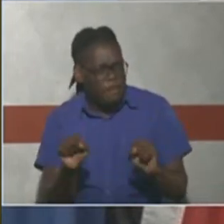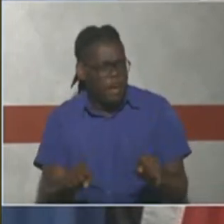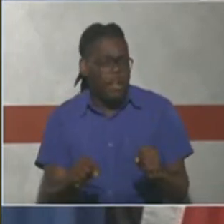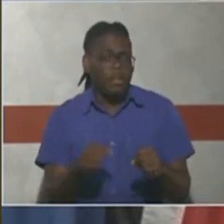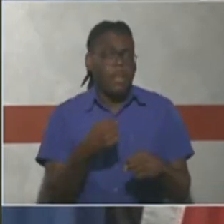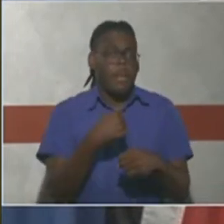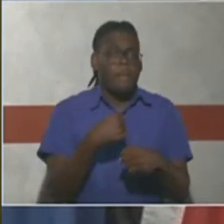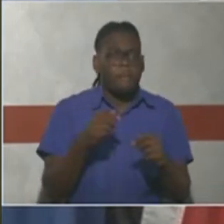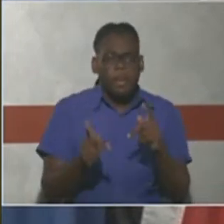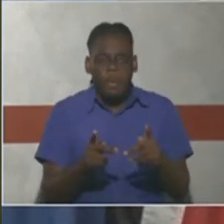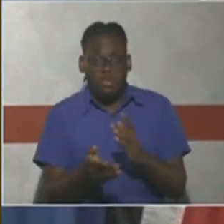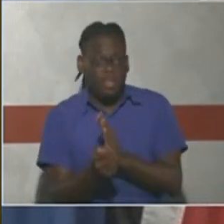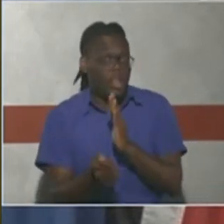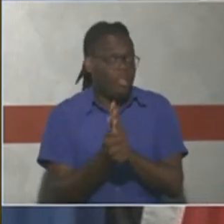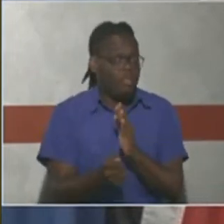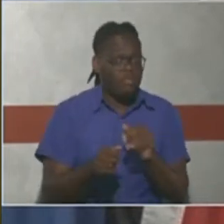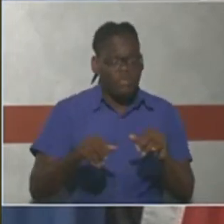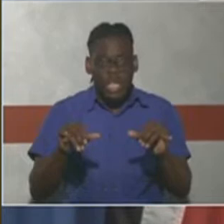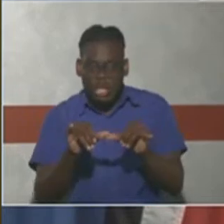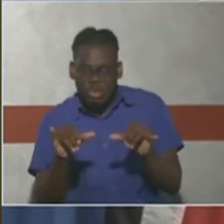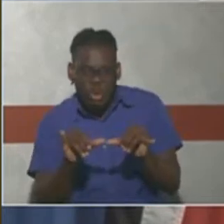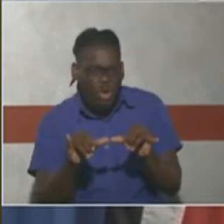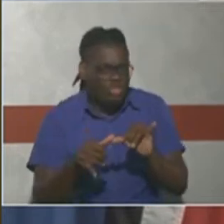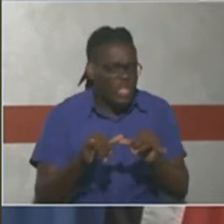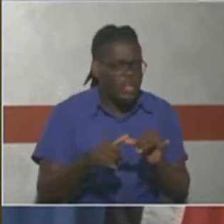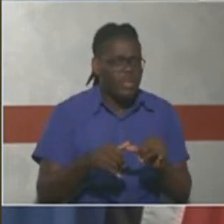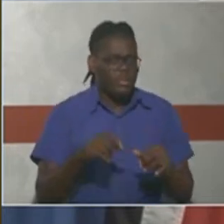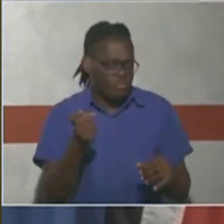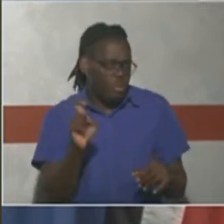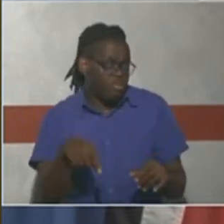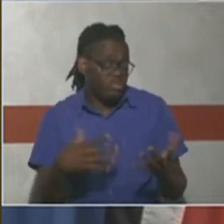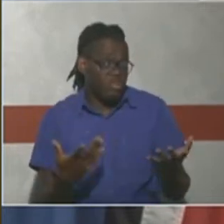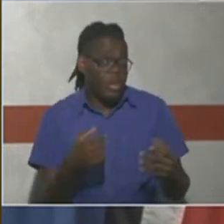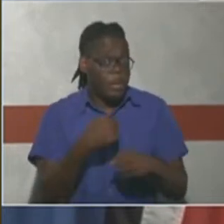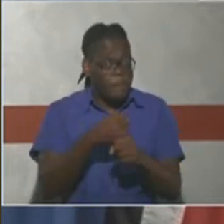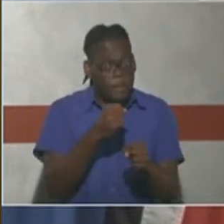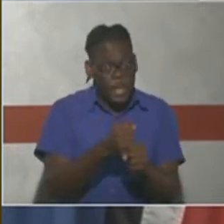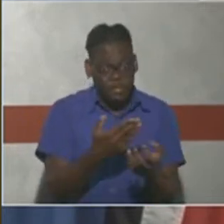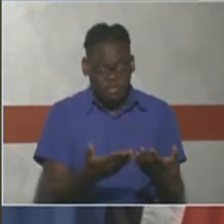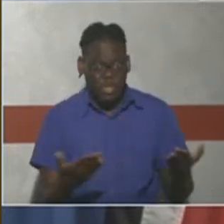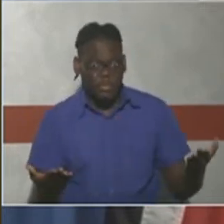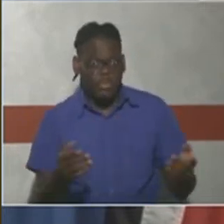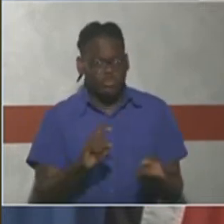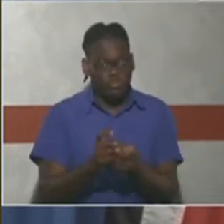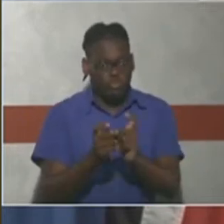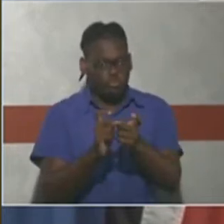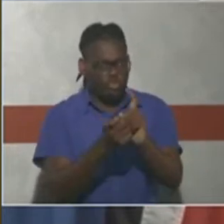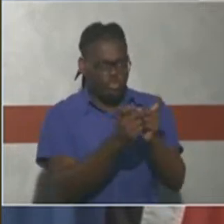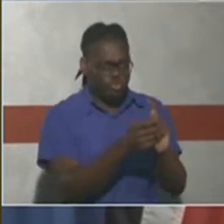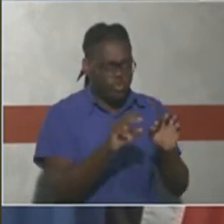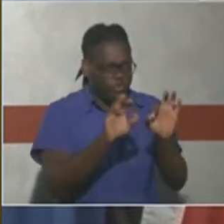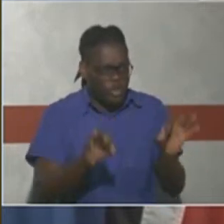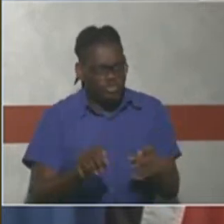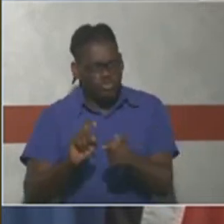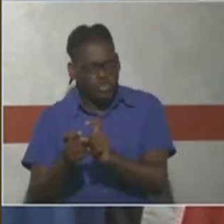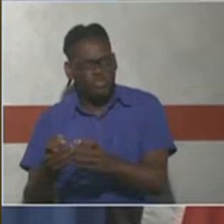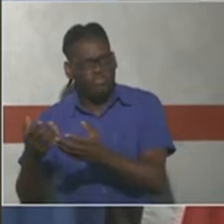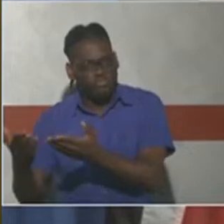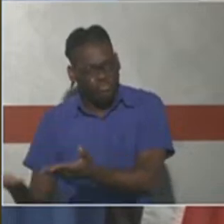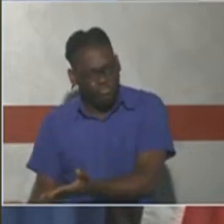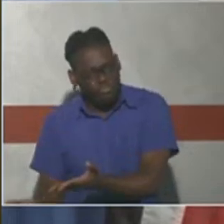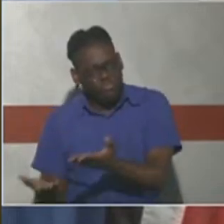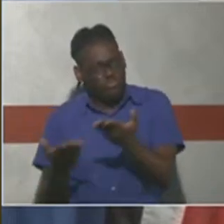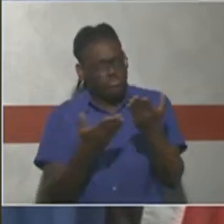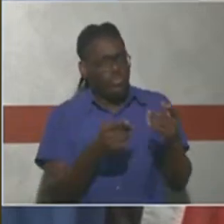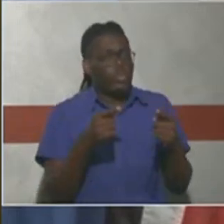bring them to the world market, usually need a horizon of 20 or 25 years if you're going to make new investment. So